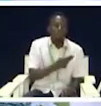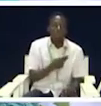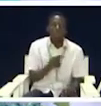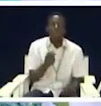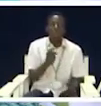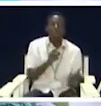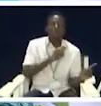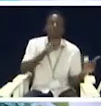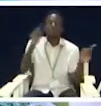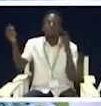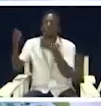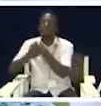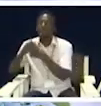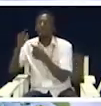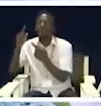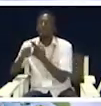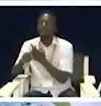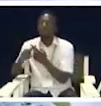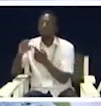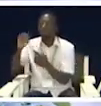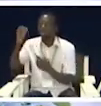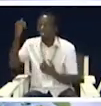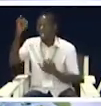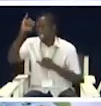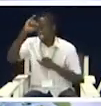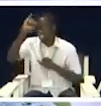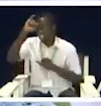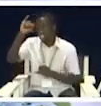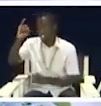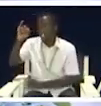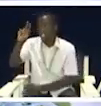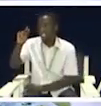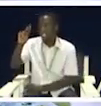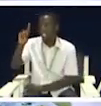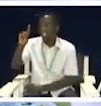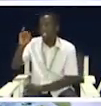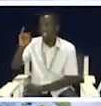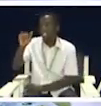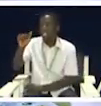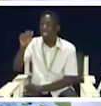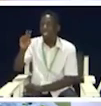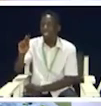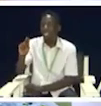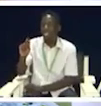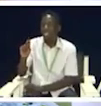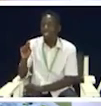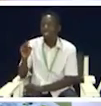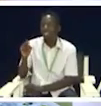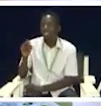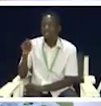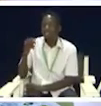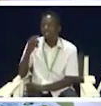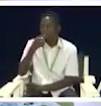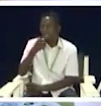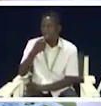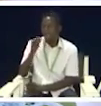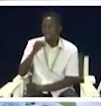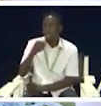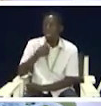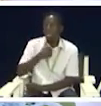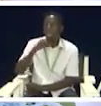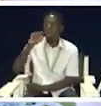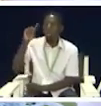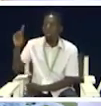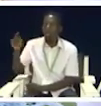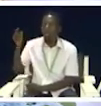referred me to India. One of the doctors said, I should go to India if I know the road to India. I said, yes, we've been there because my little baby did a